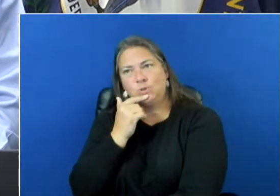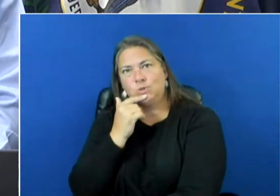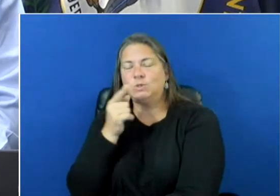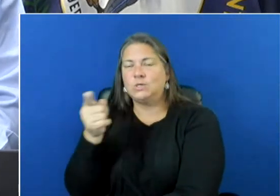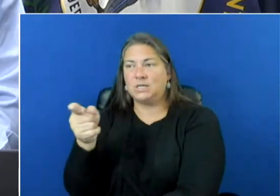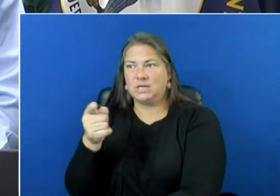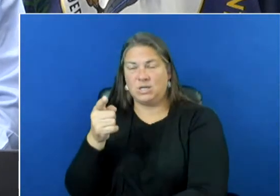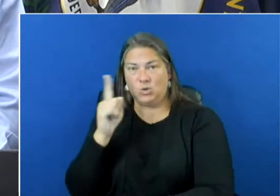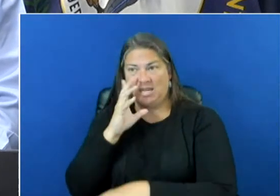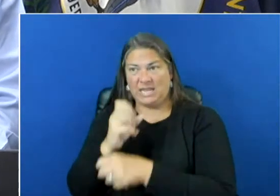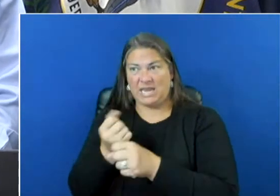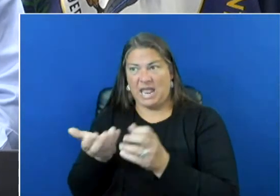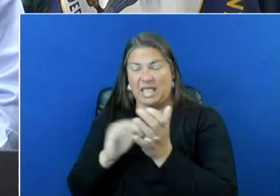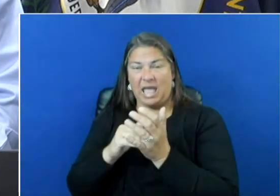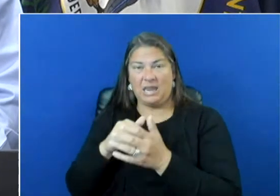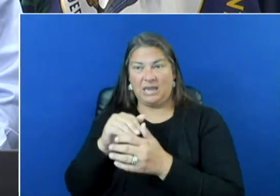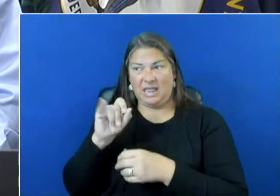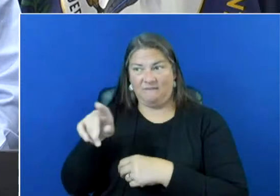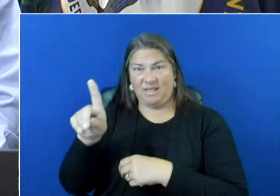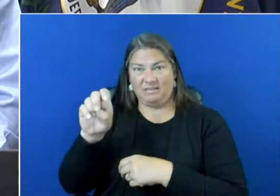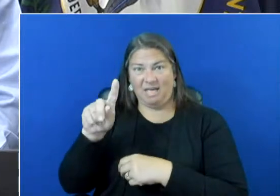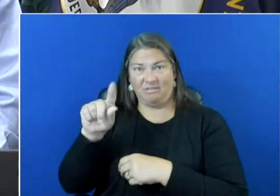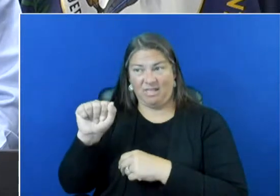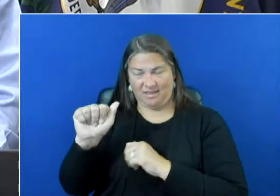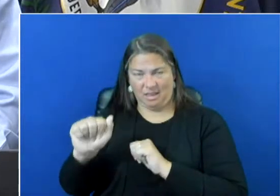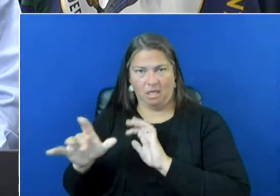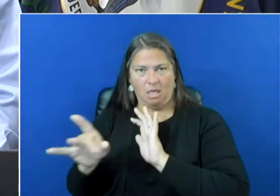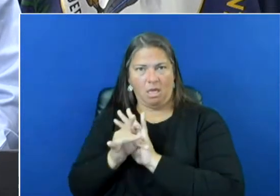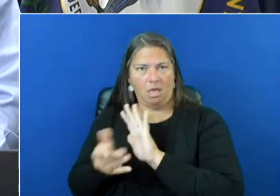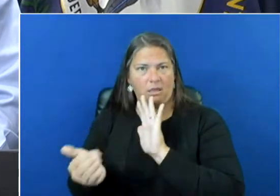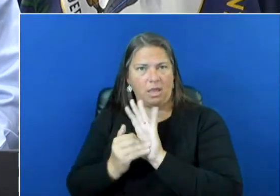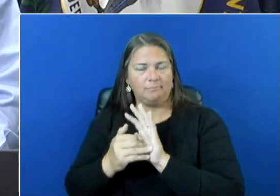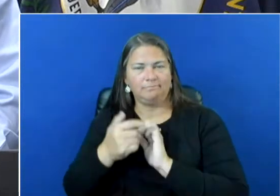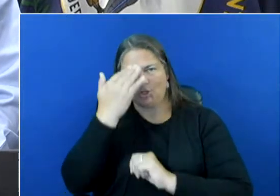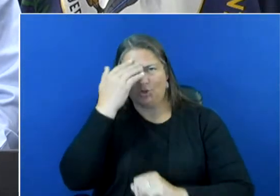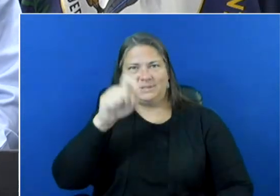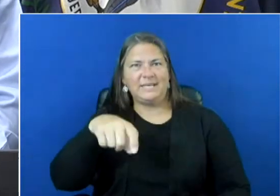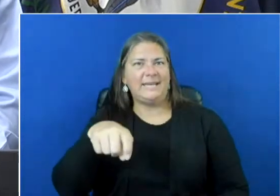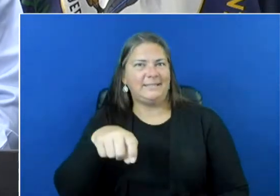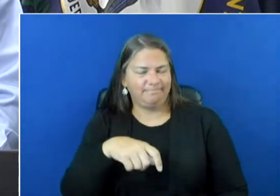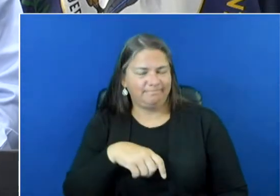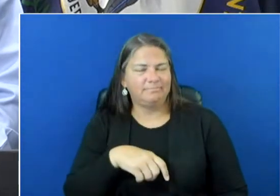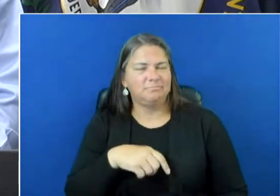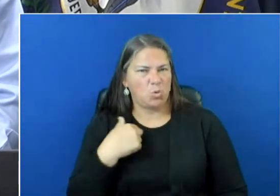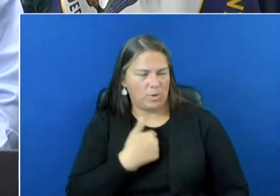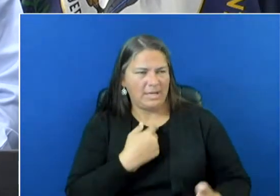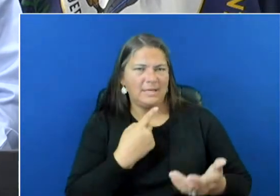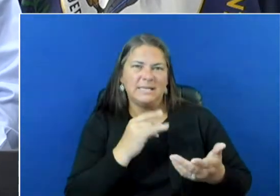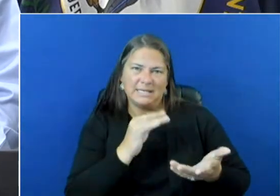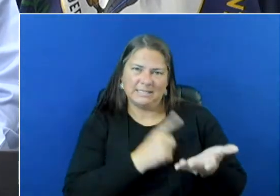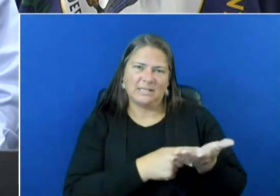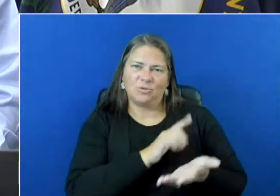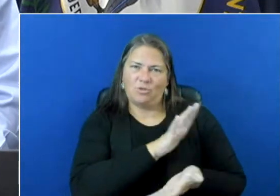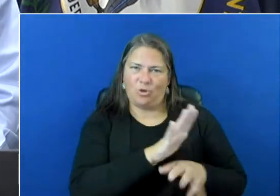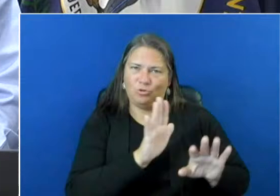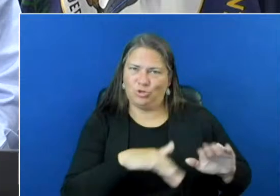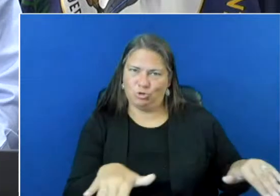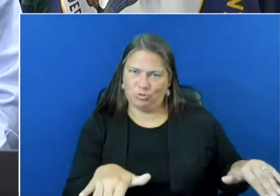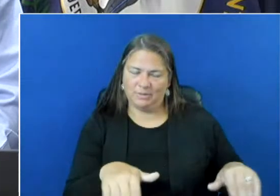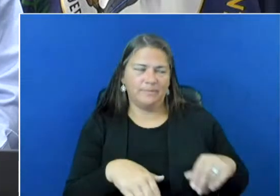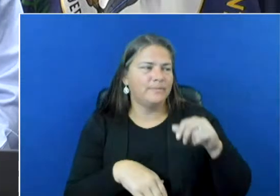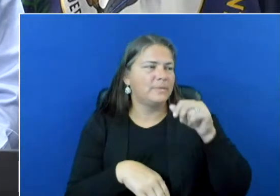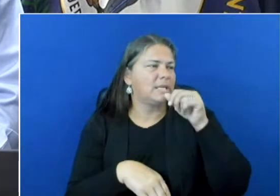Delta variant. And they said, okay, now I know I need to get it. But we had a conversation about their kids. And I talked to him